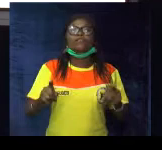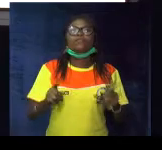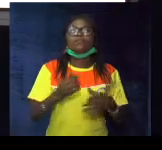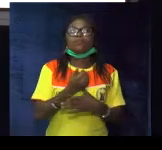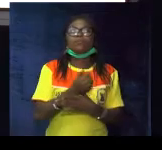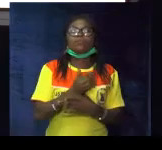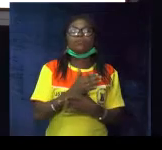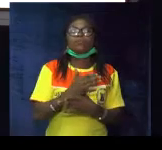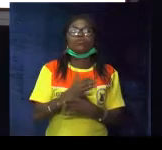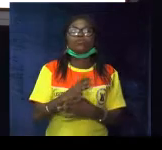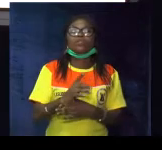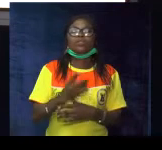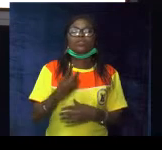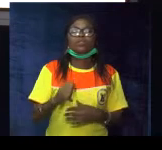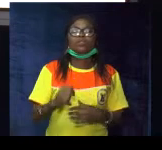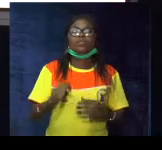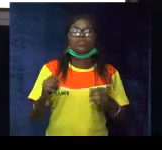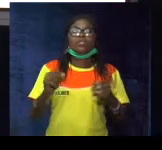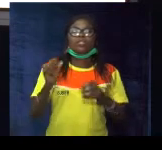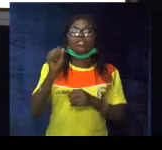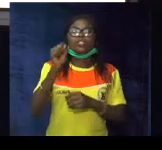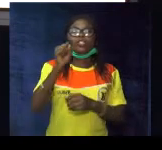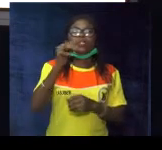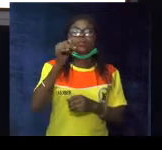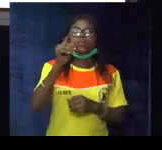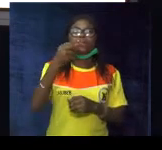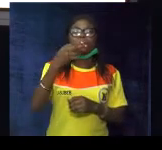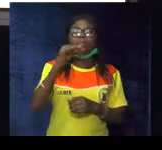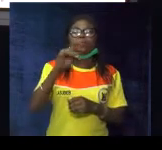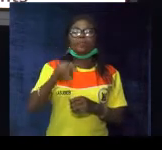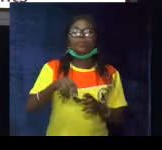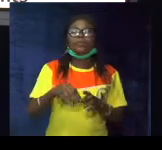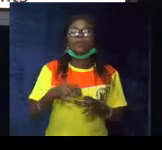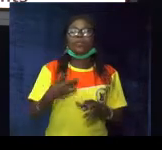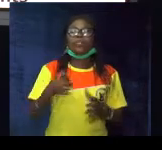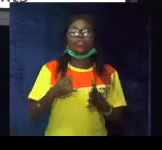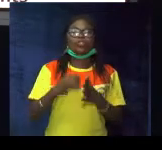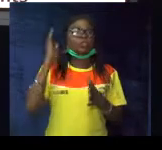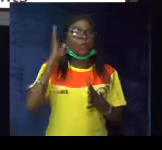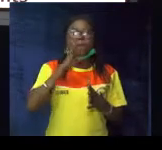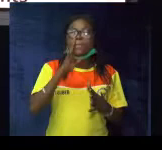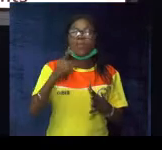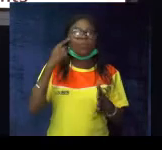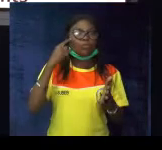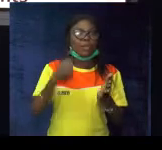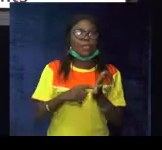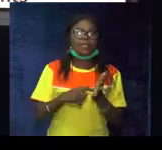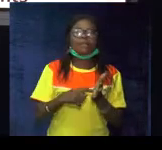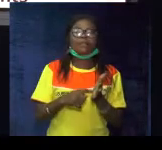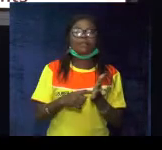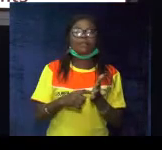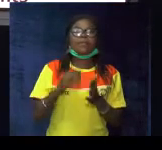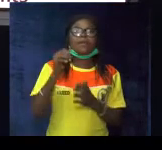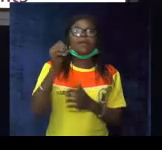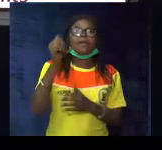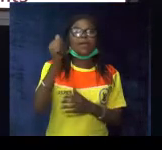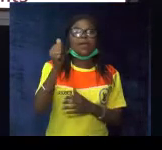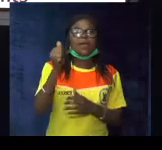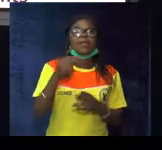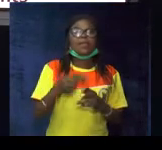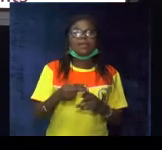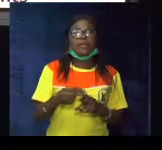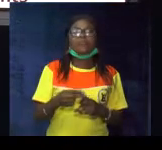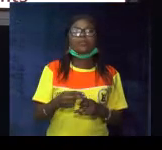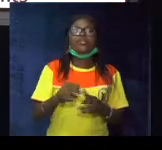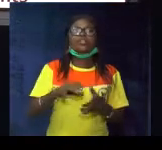on. You don't need to rush yourself. We'll soon get there. Finally, you should be able to identify and name